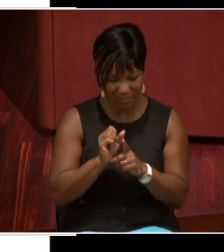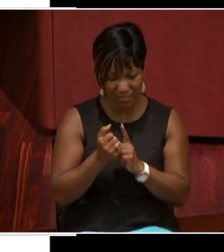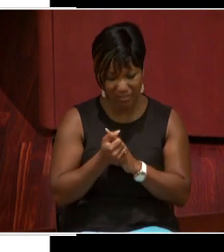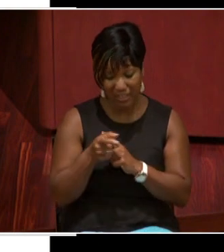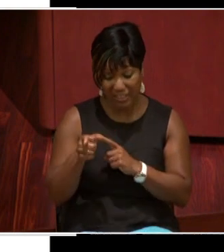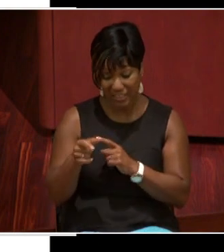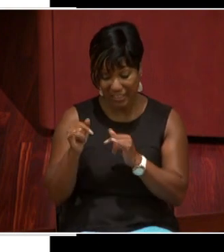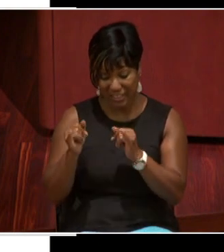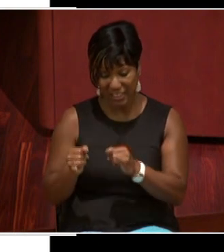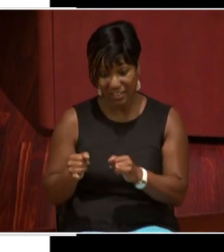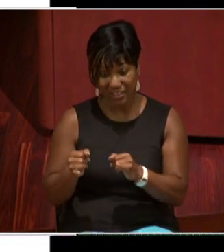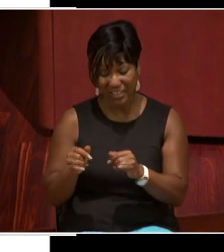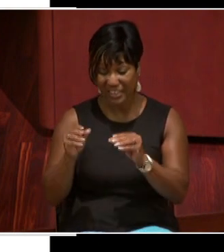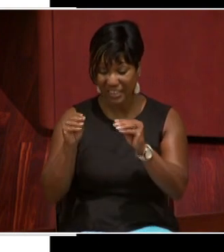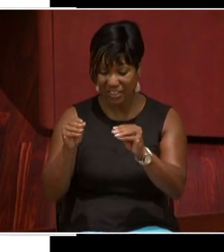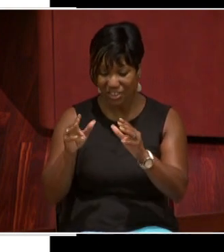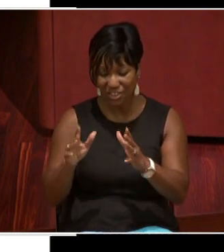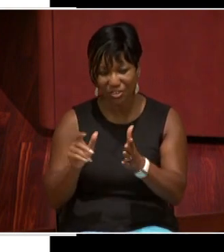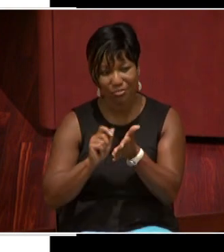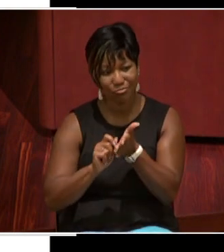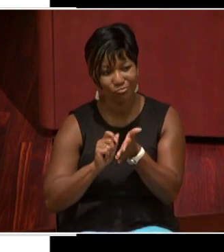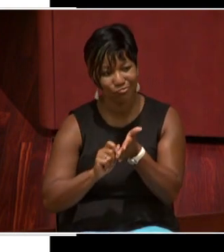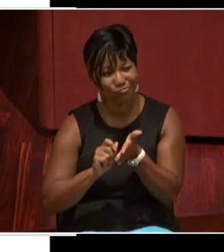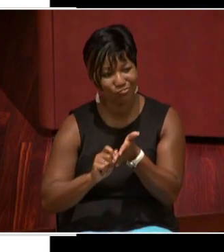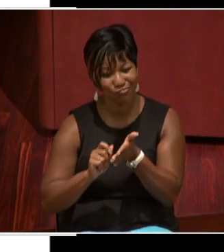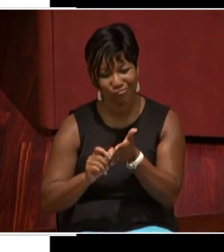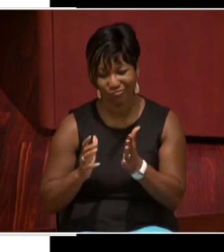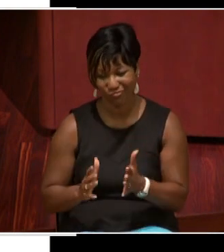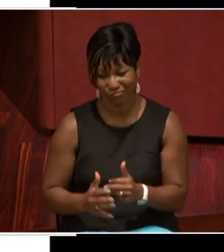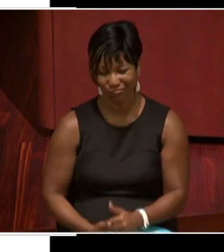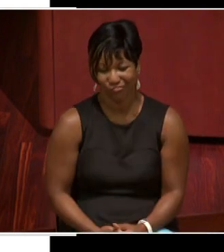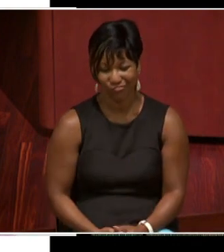individual is a teacher of penmanship.